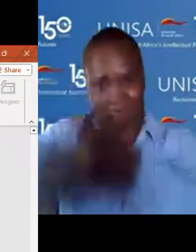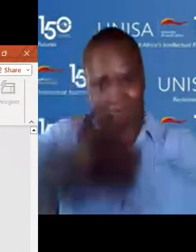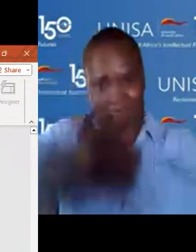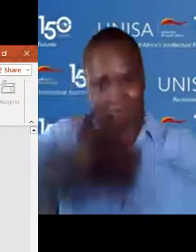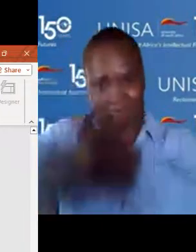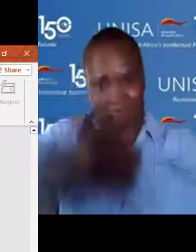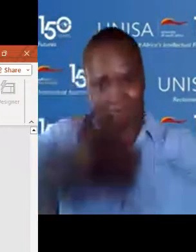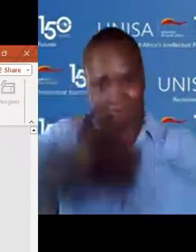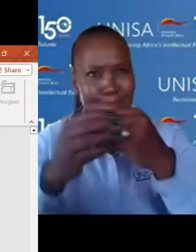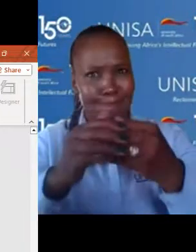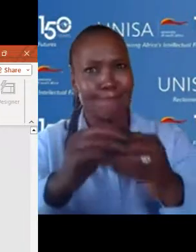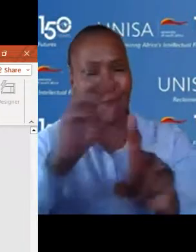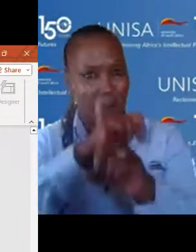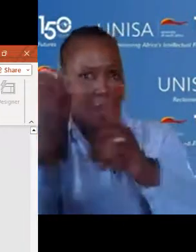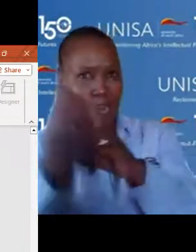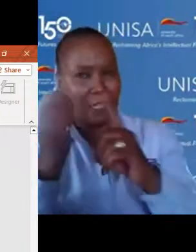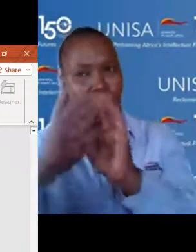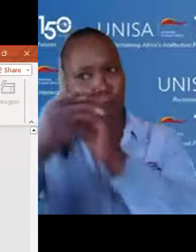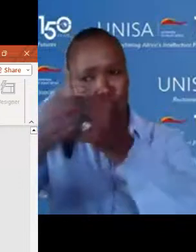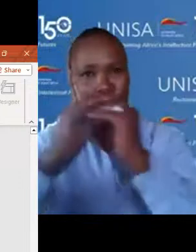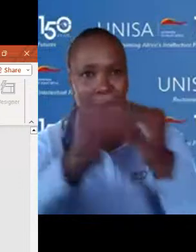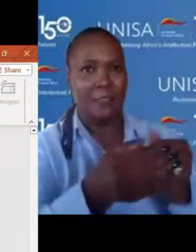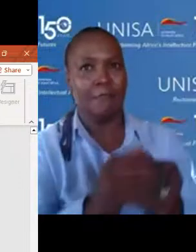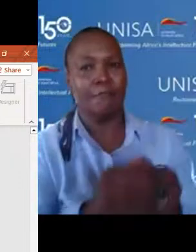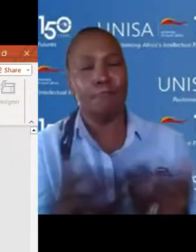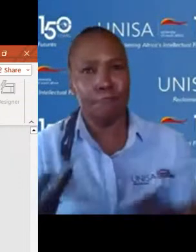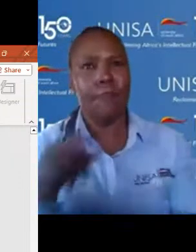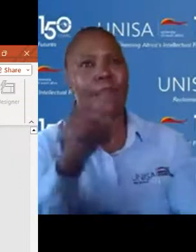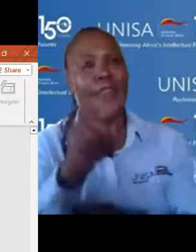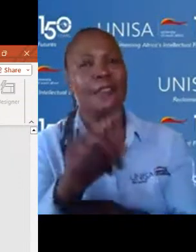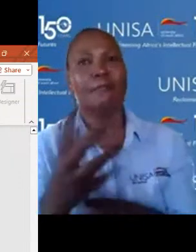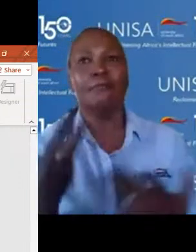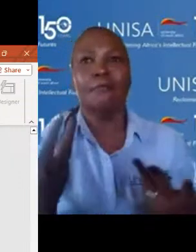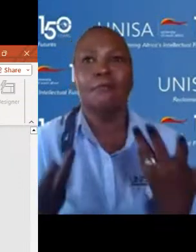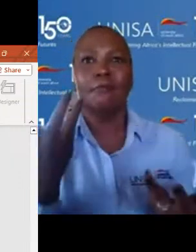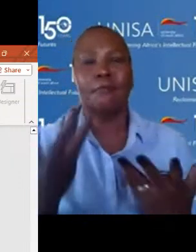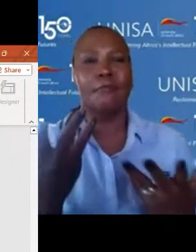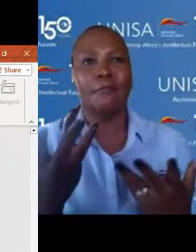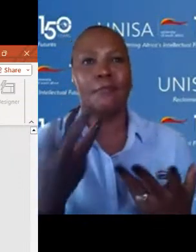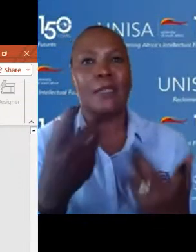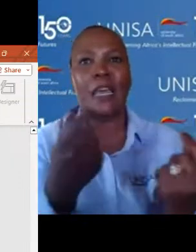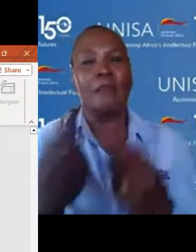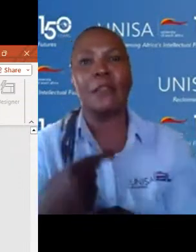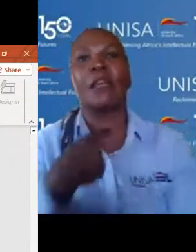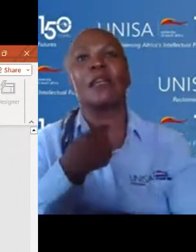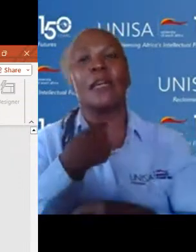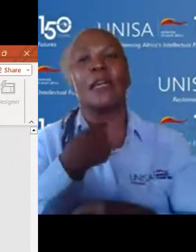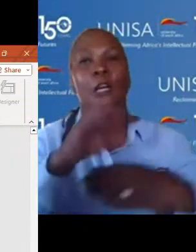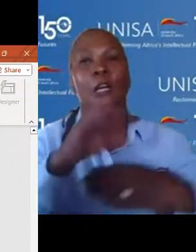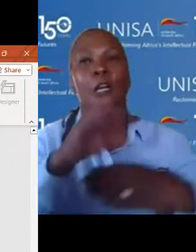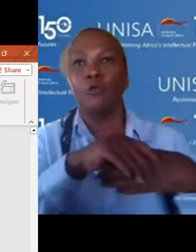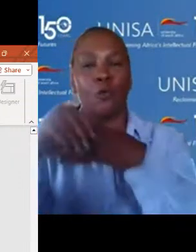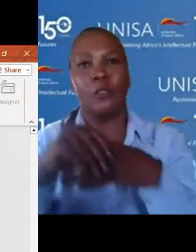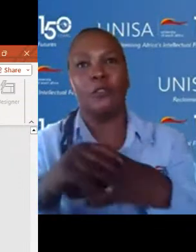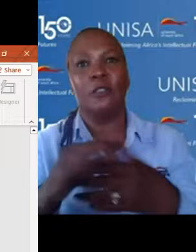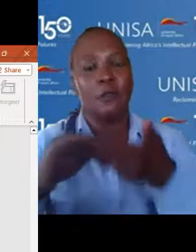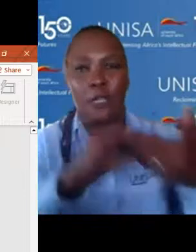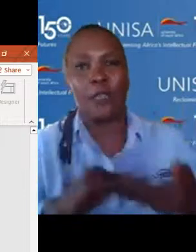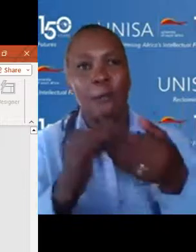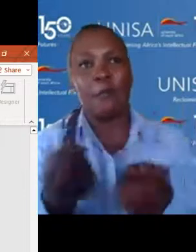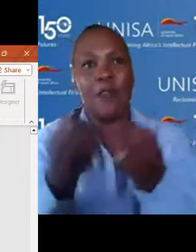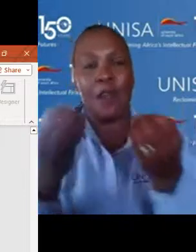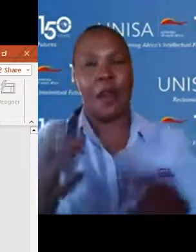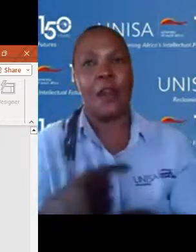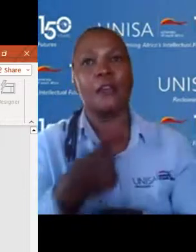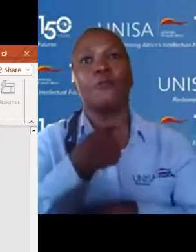of being protective. So that is done by the Guide Dog Association. They provide the dogs, they